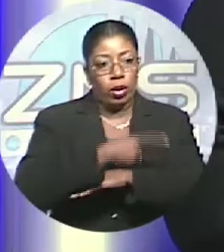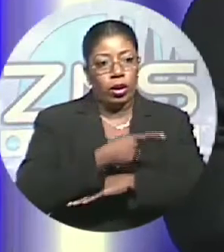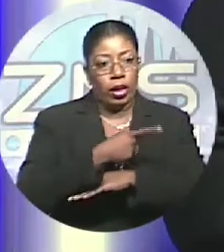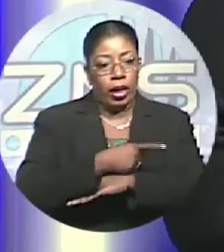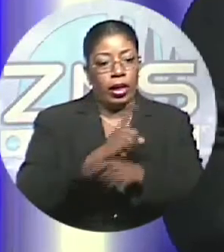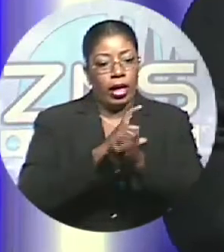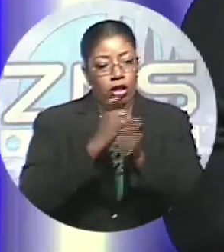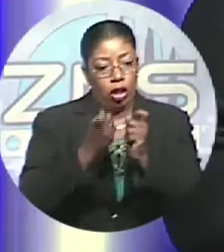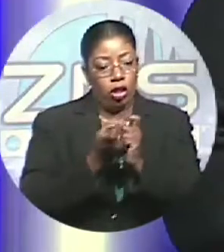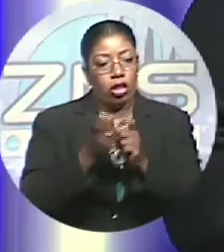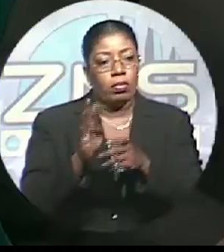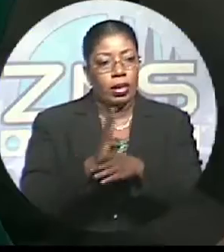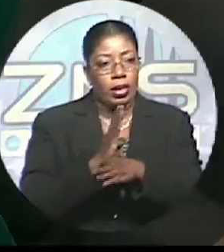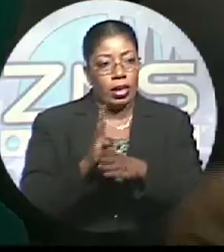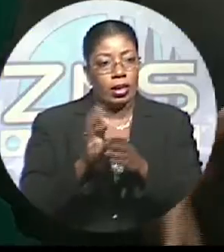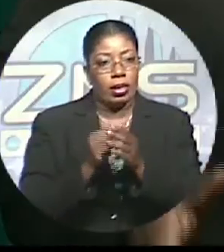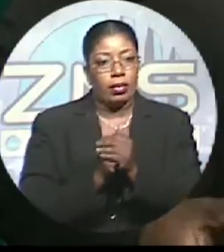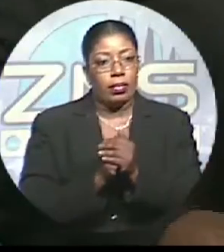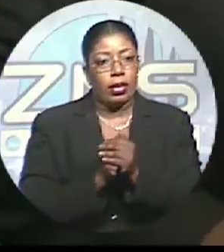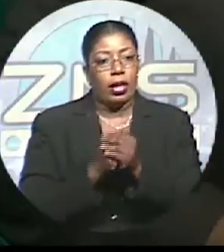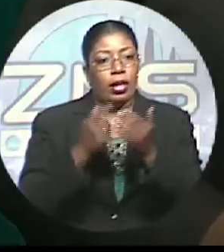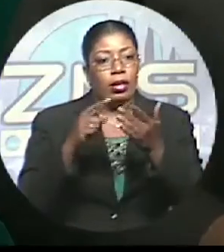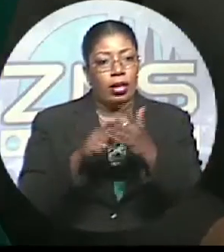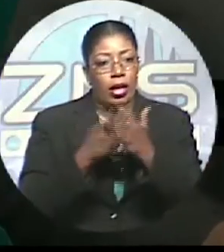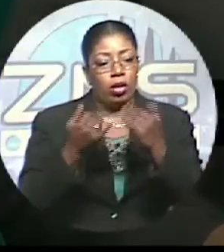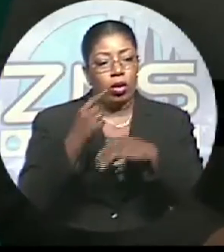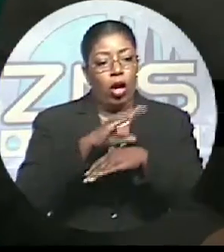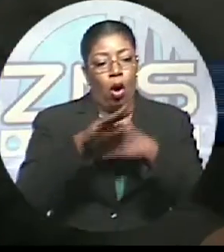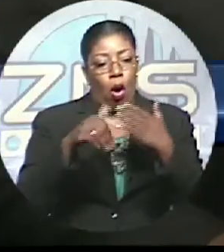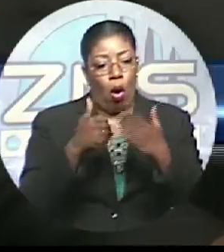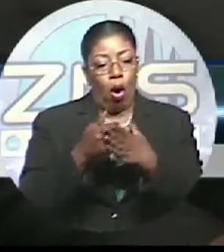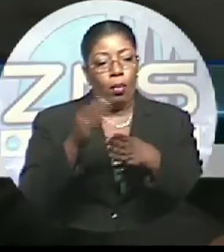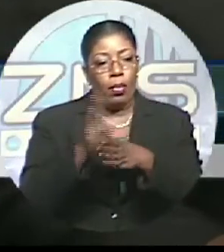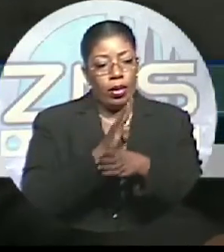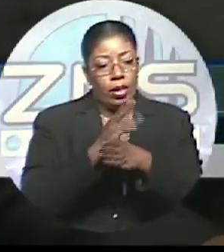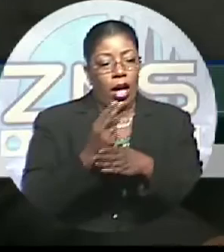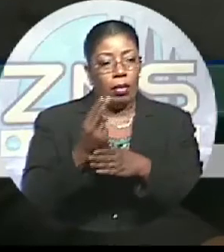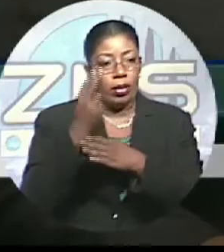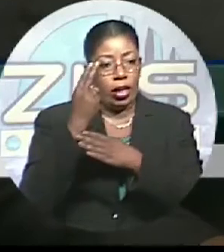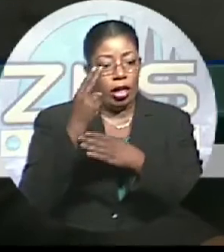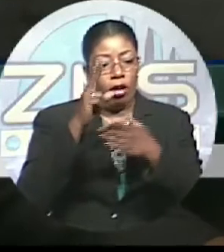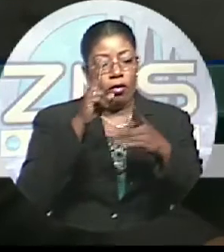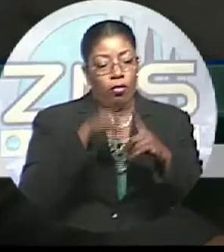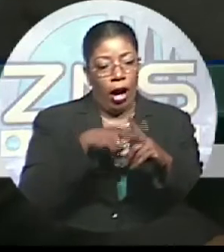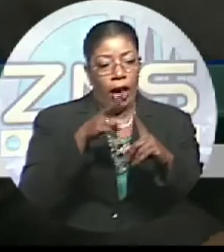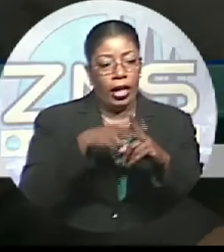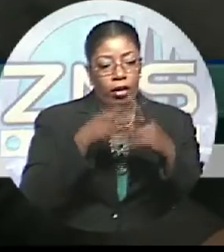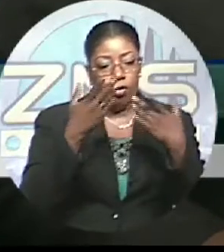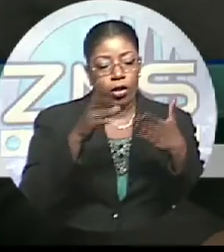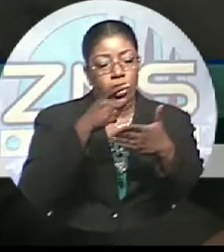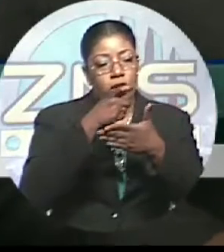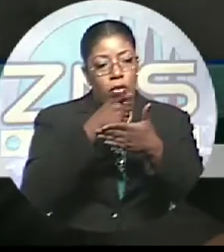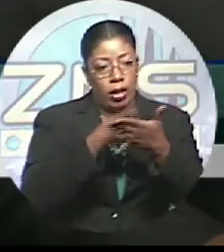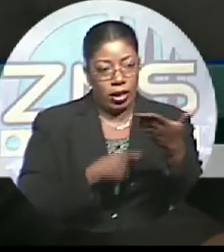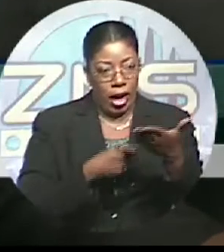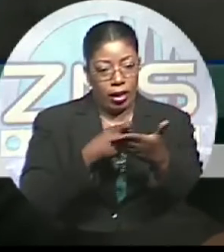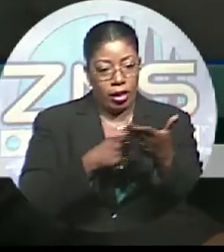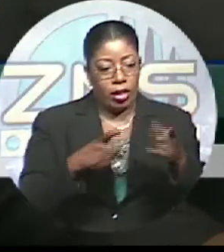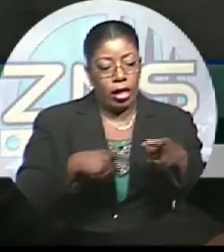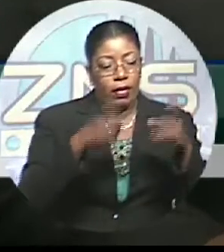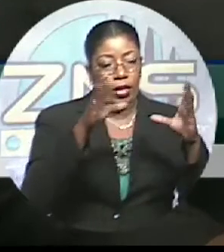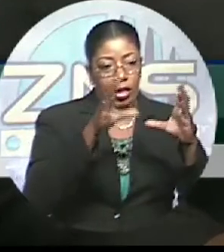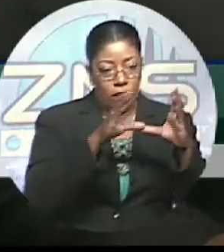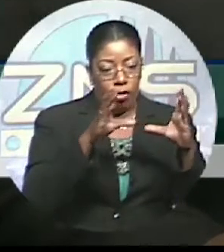as usual. Starting today, all companies who are up to date on filing and paying all taxes will be granted a